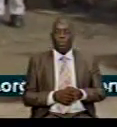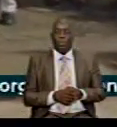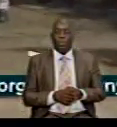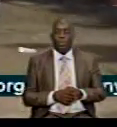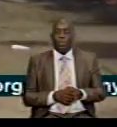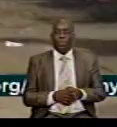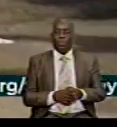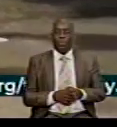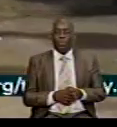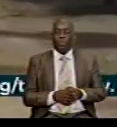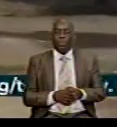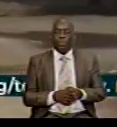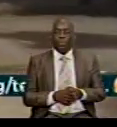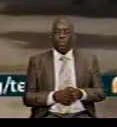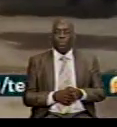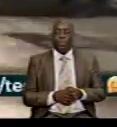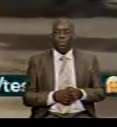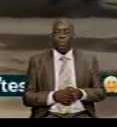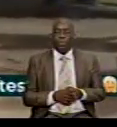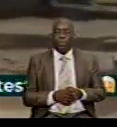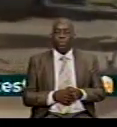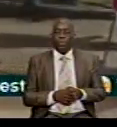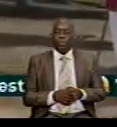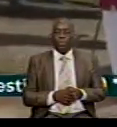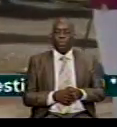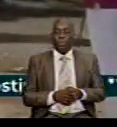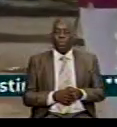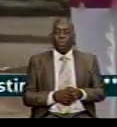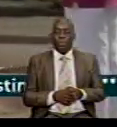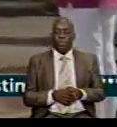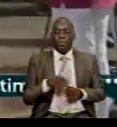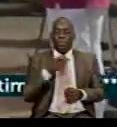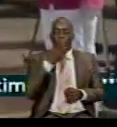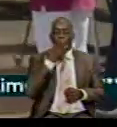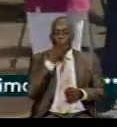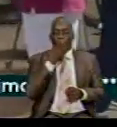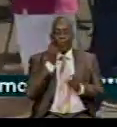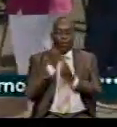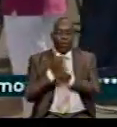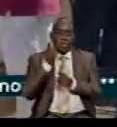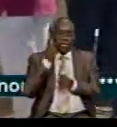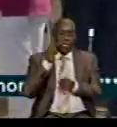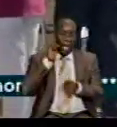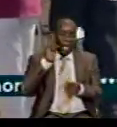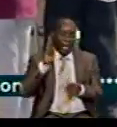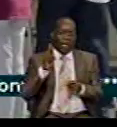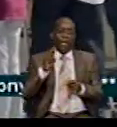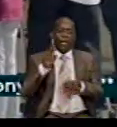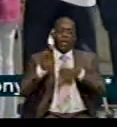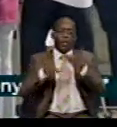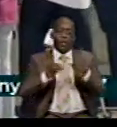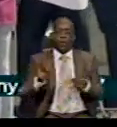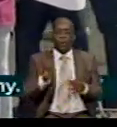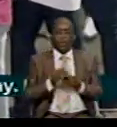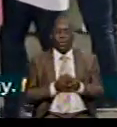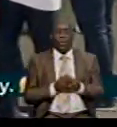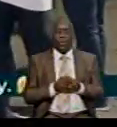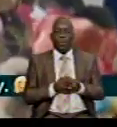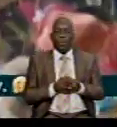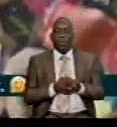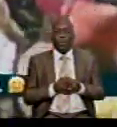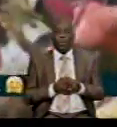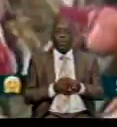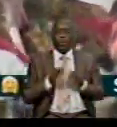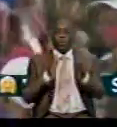elle. Do you see that walking? Praise the Lord. Just look at her walking now. Regardez-la comme elle marche.